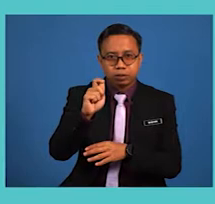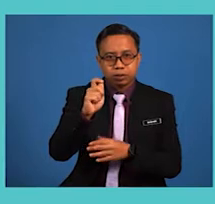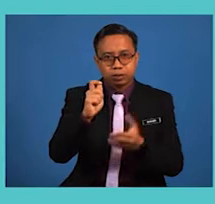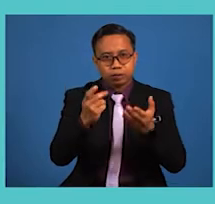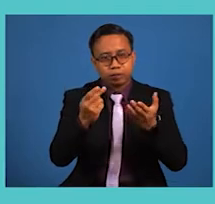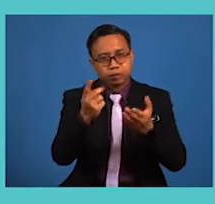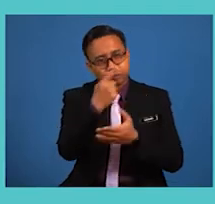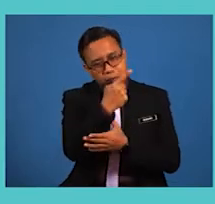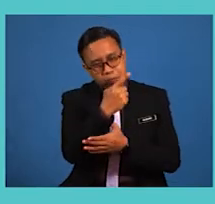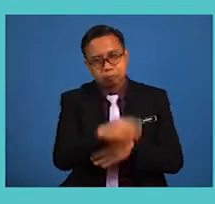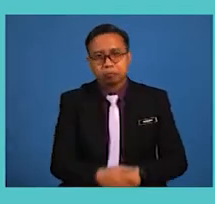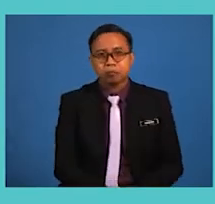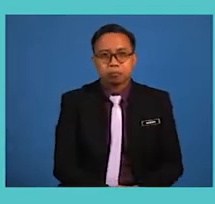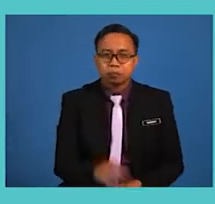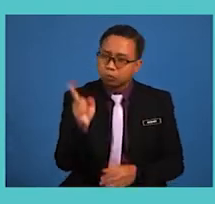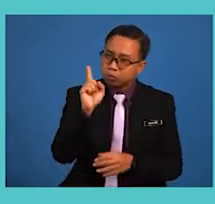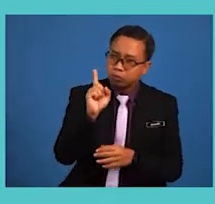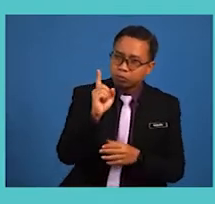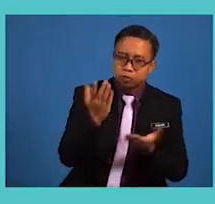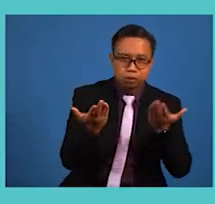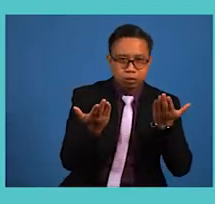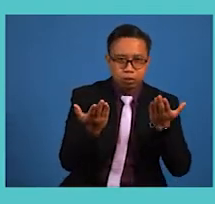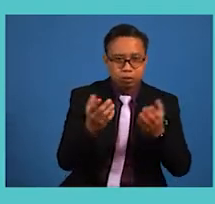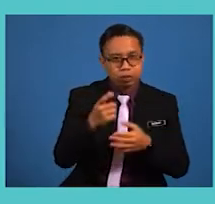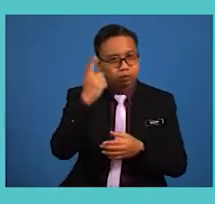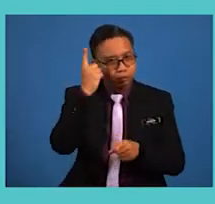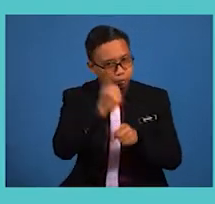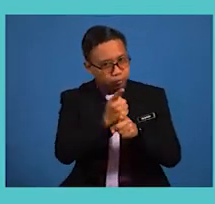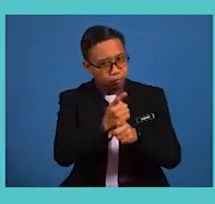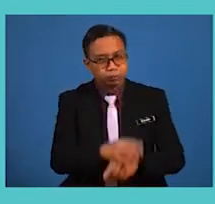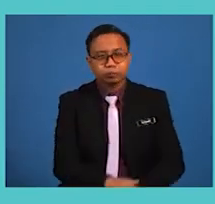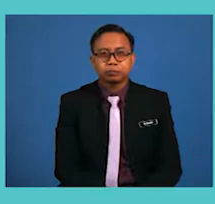most probably due to, whichever appropriate and logical.